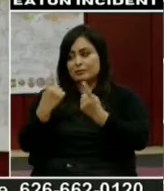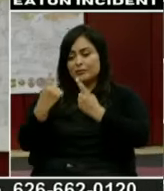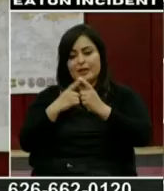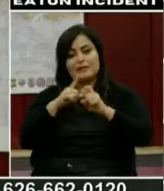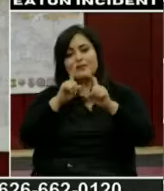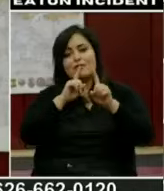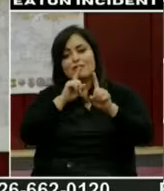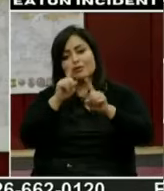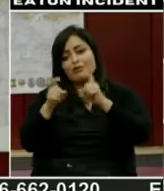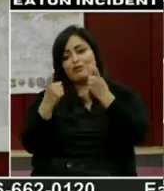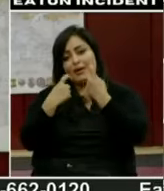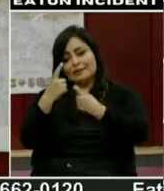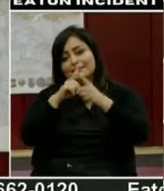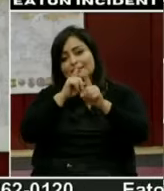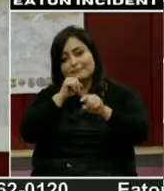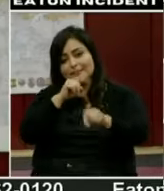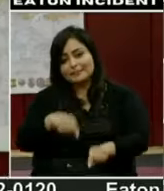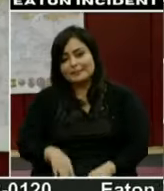after this. Thank you.